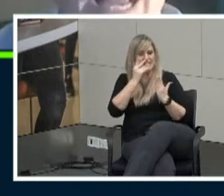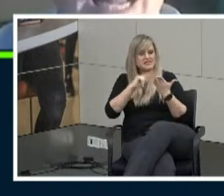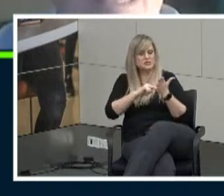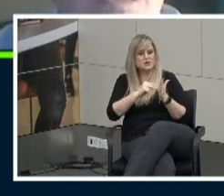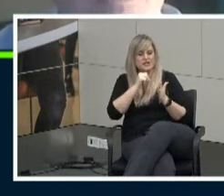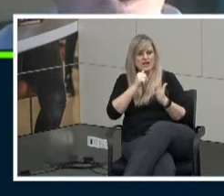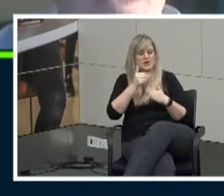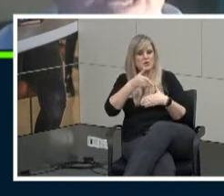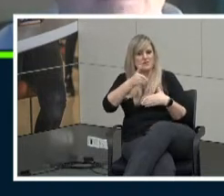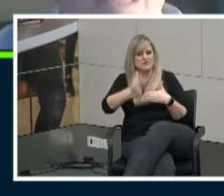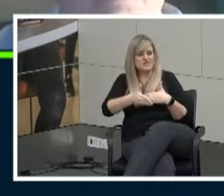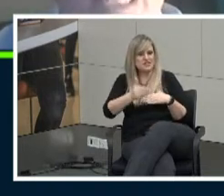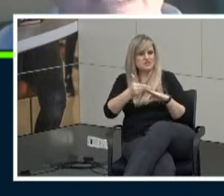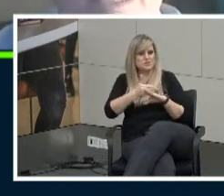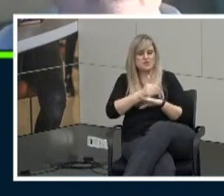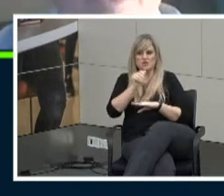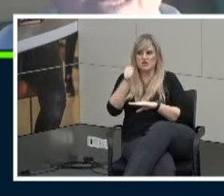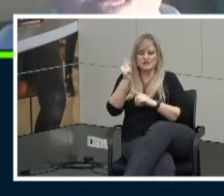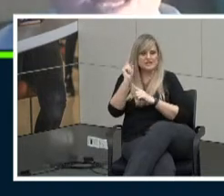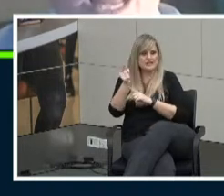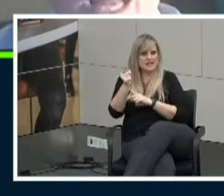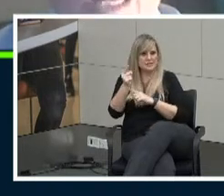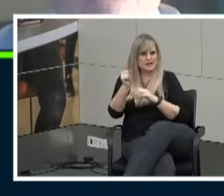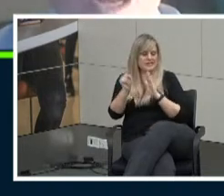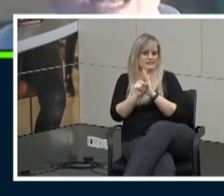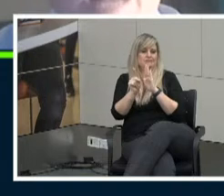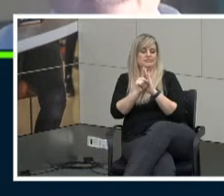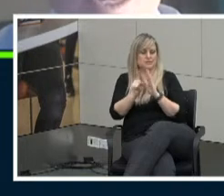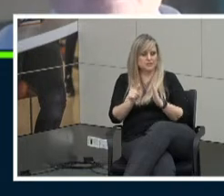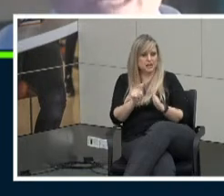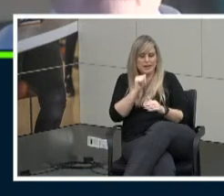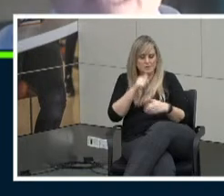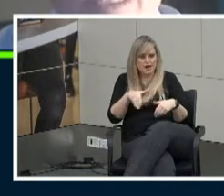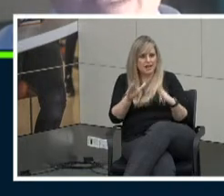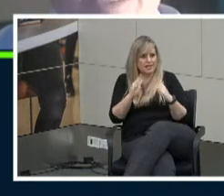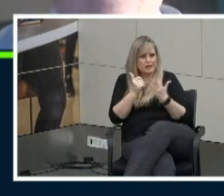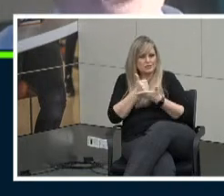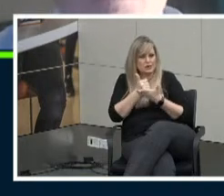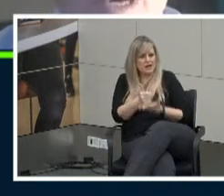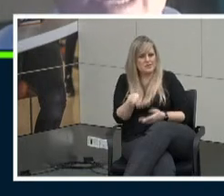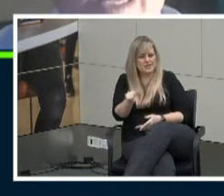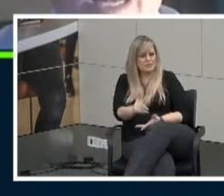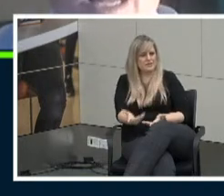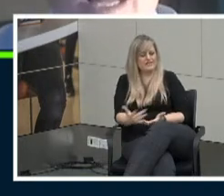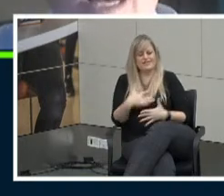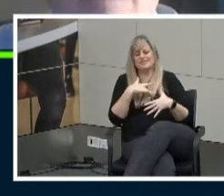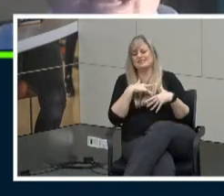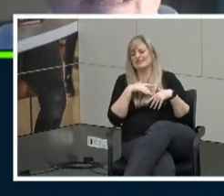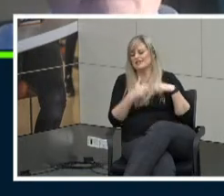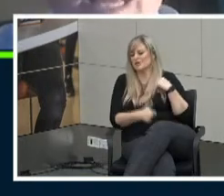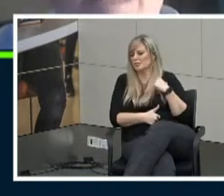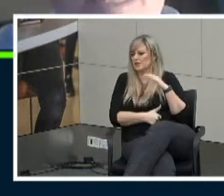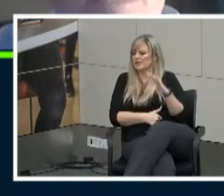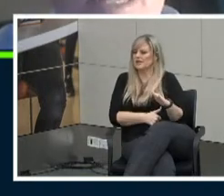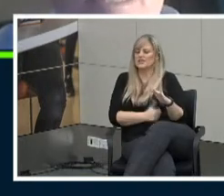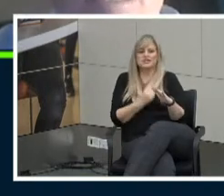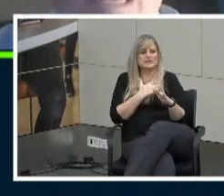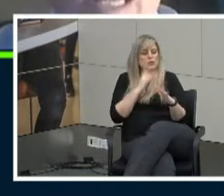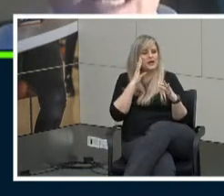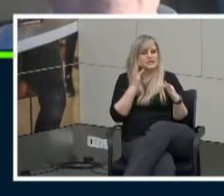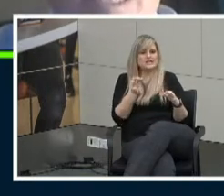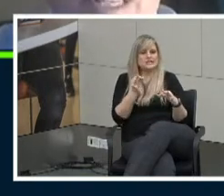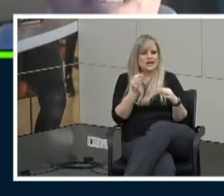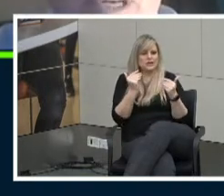to finish a task before the 10-minute buzzer and I'm not allowed to help them it's heartbreaking I make made the